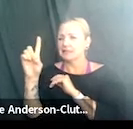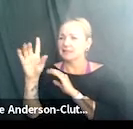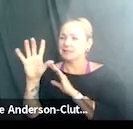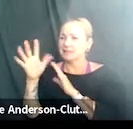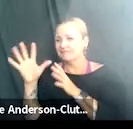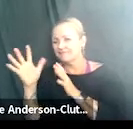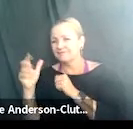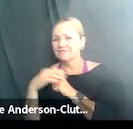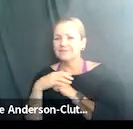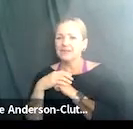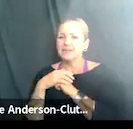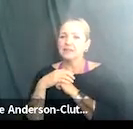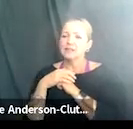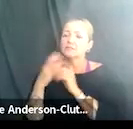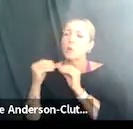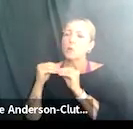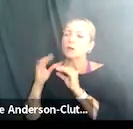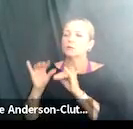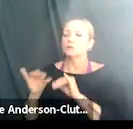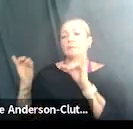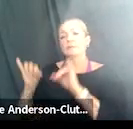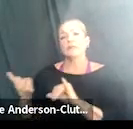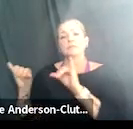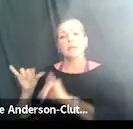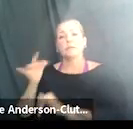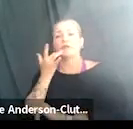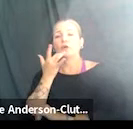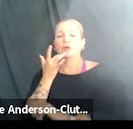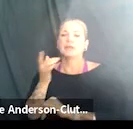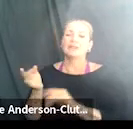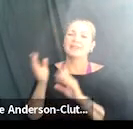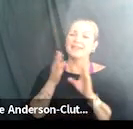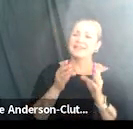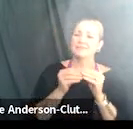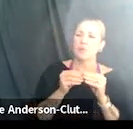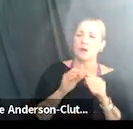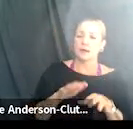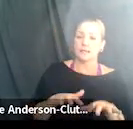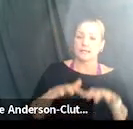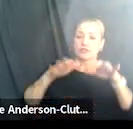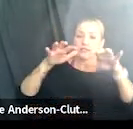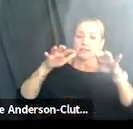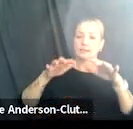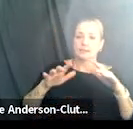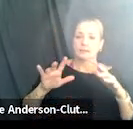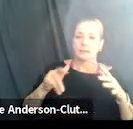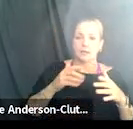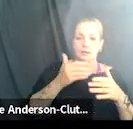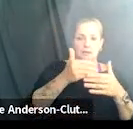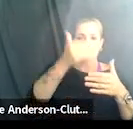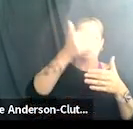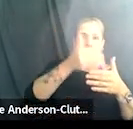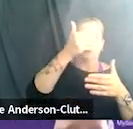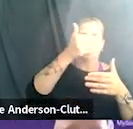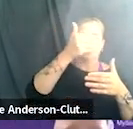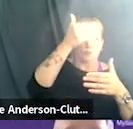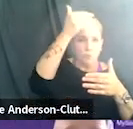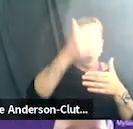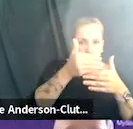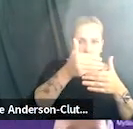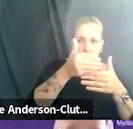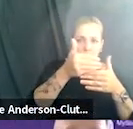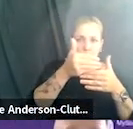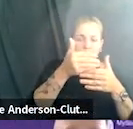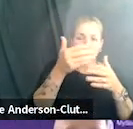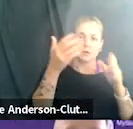where things are in the house, for example. So I think that's what makes me think about OCD. Yeah, I mean, certainly that